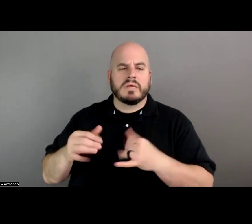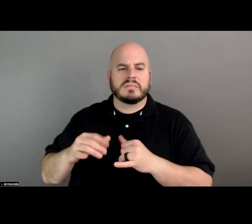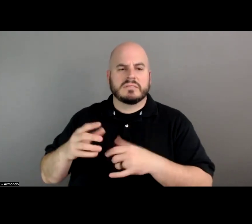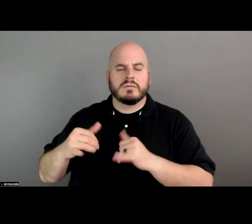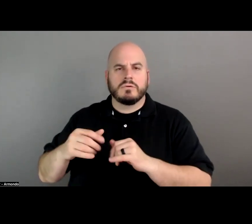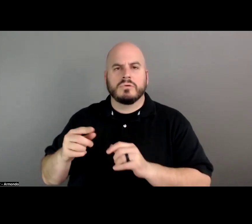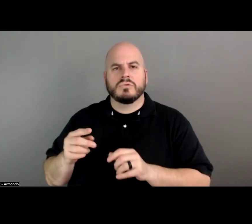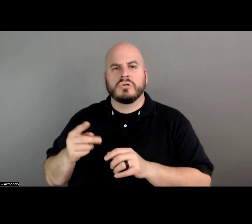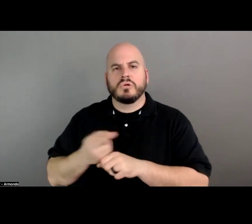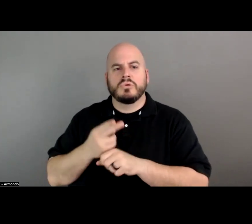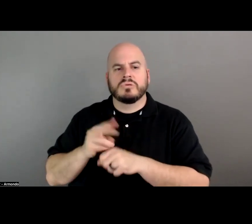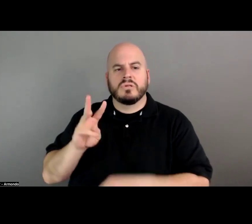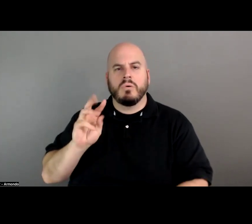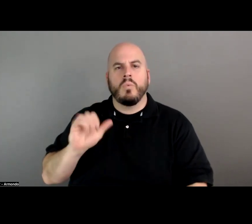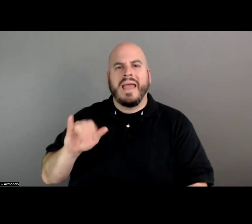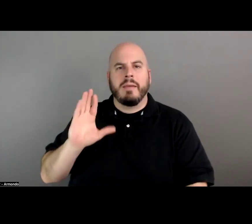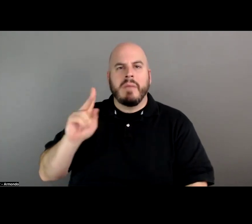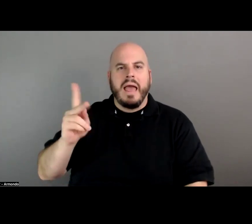but that's not your copy then.